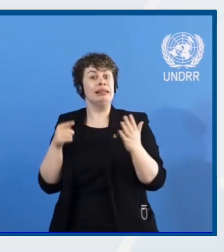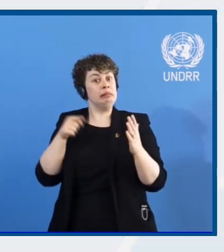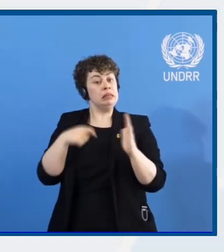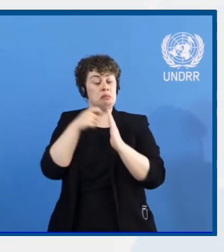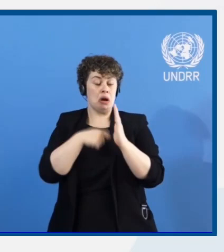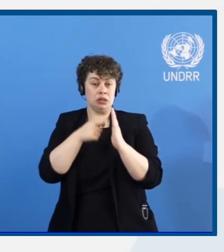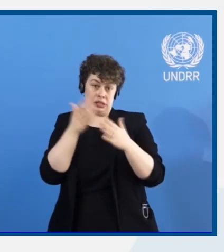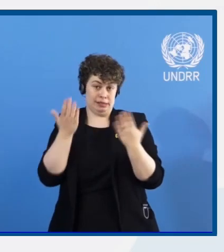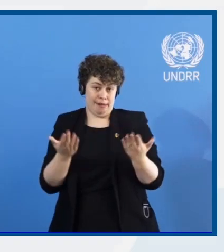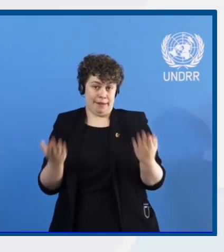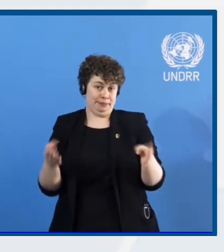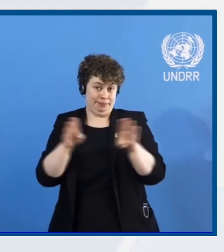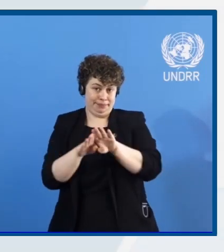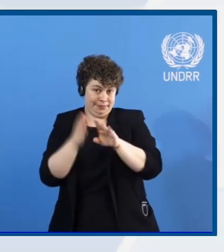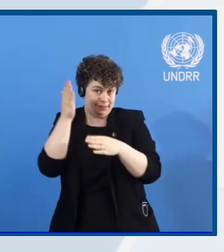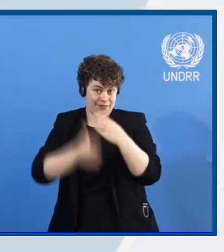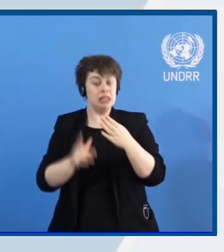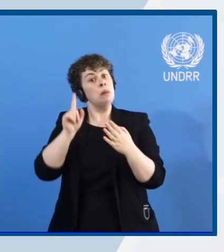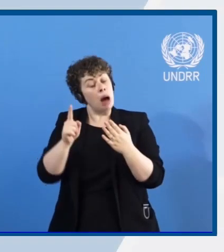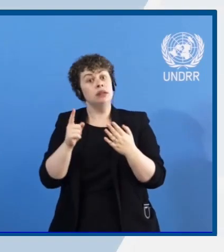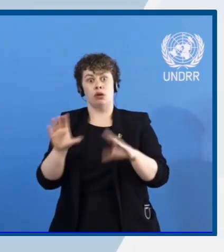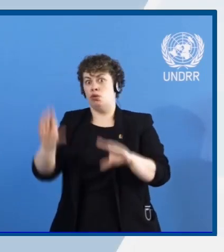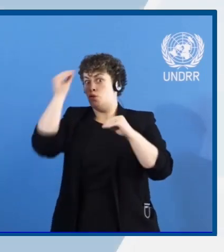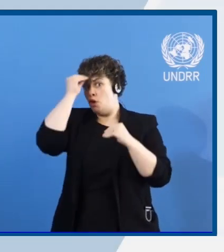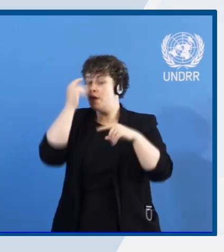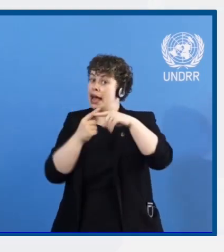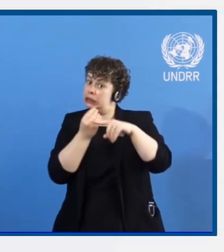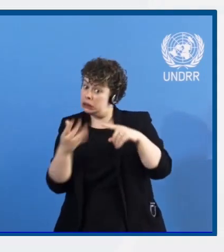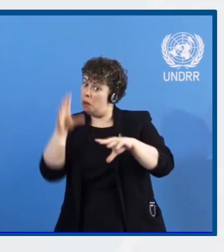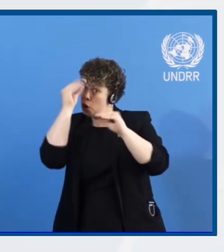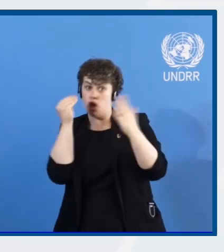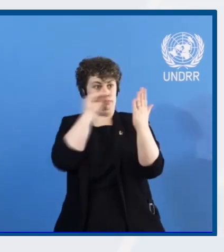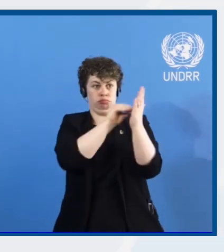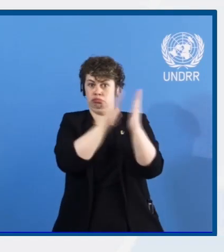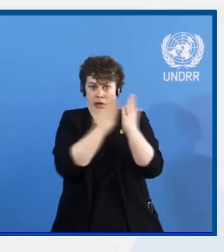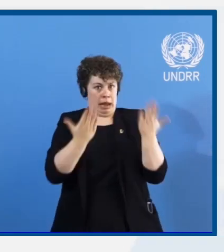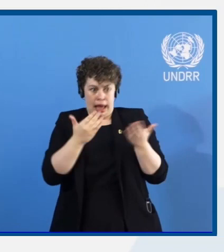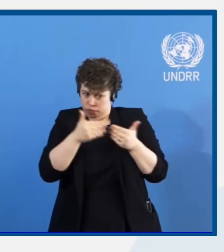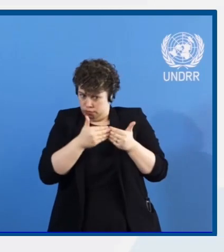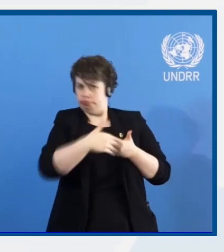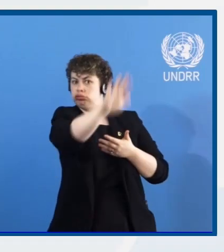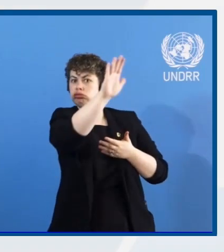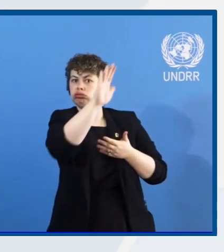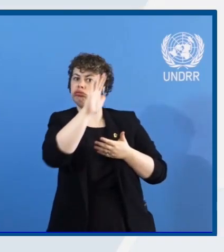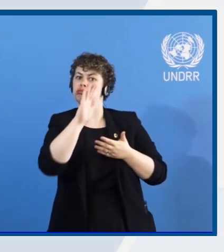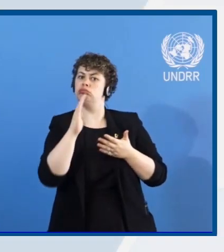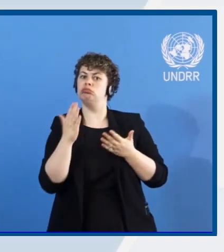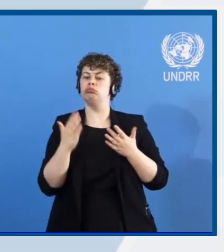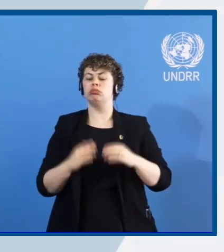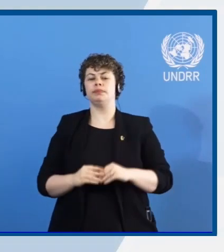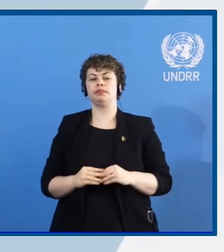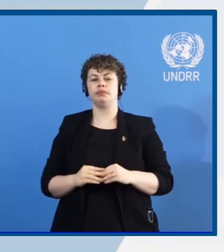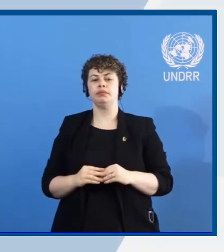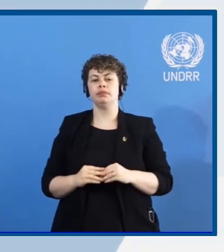ended, and we have institutionalized some of the activities under that project. Where